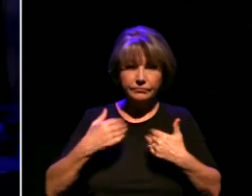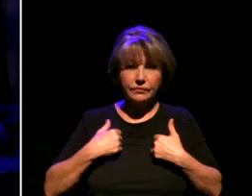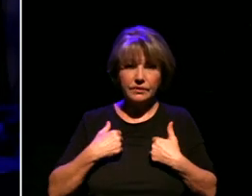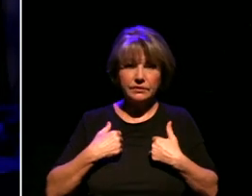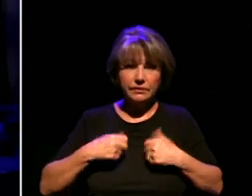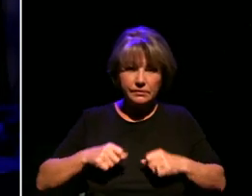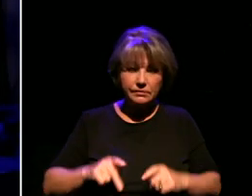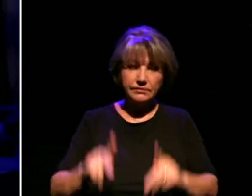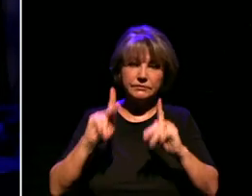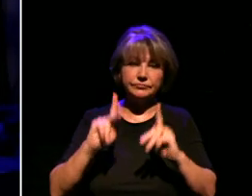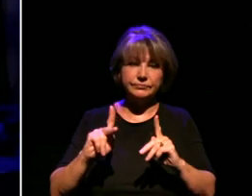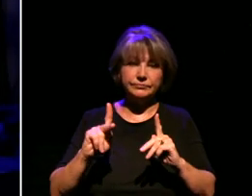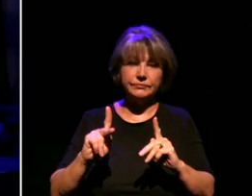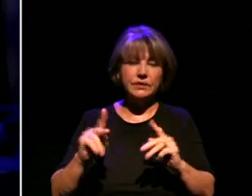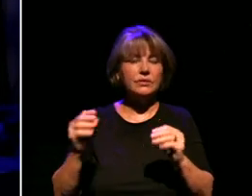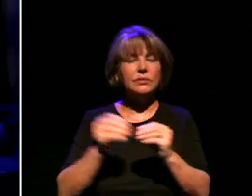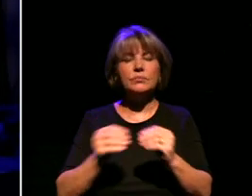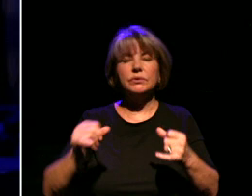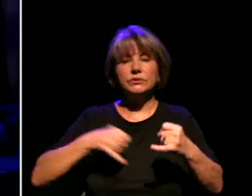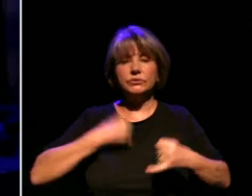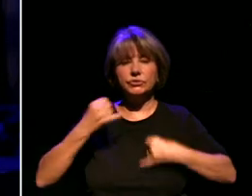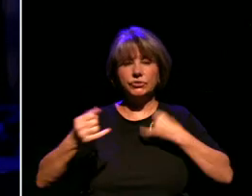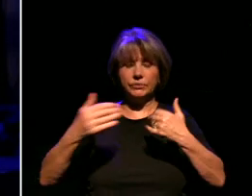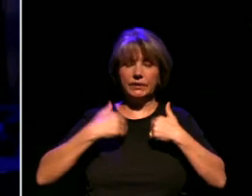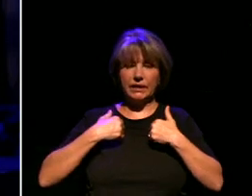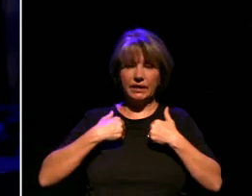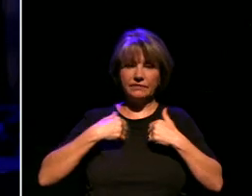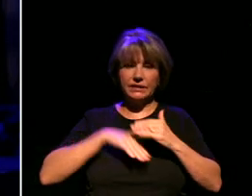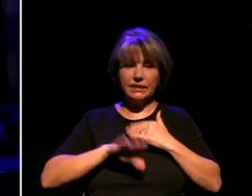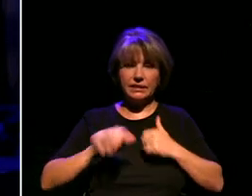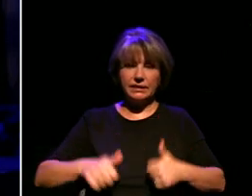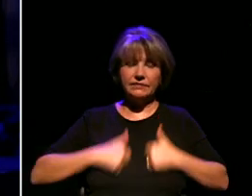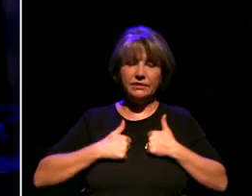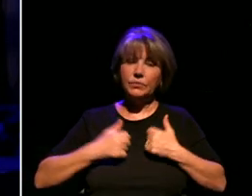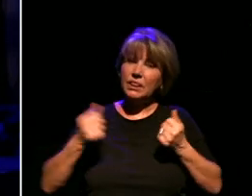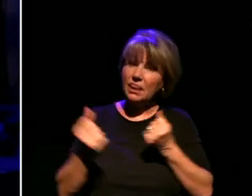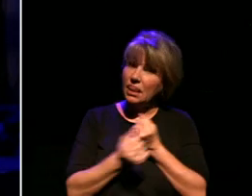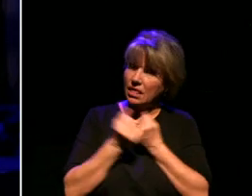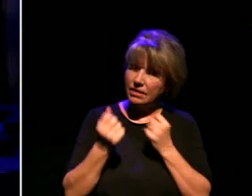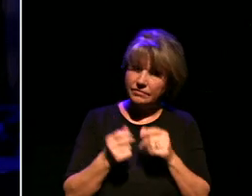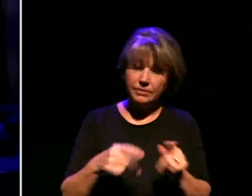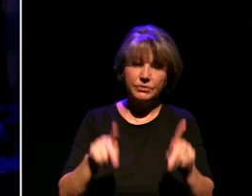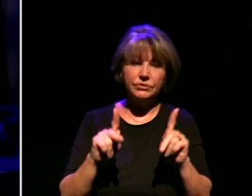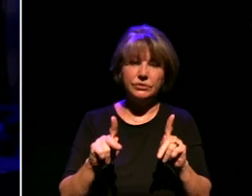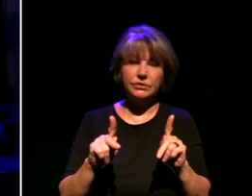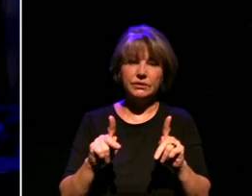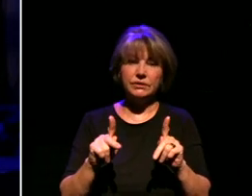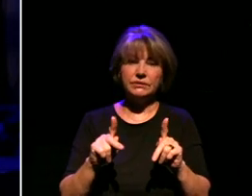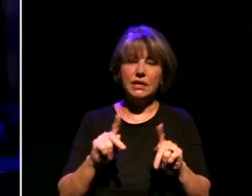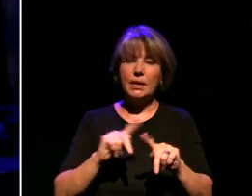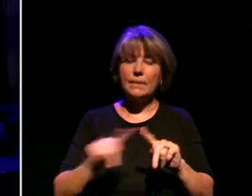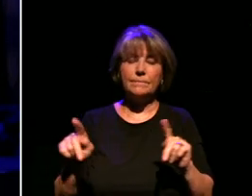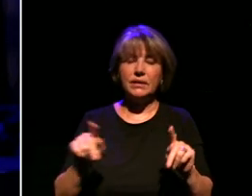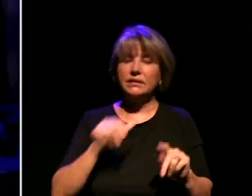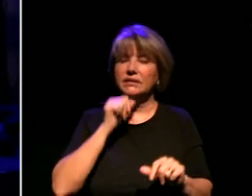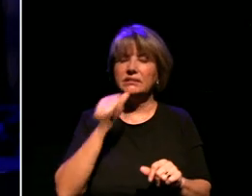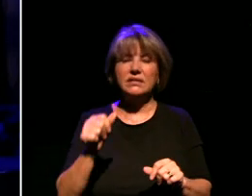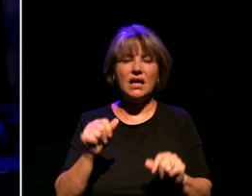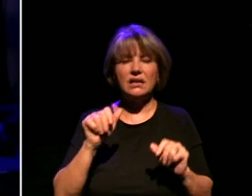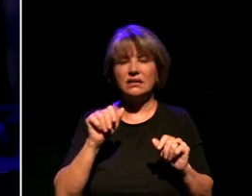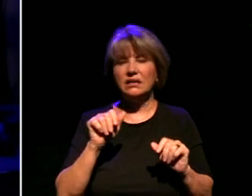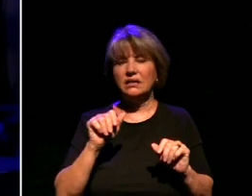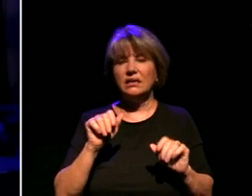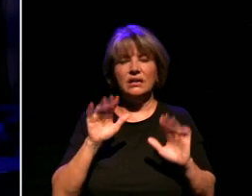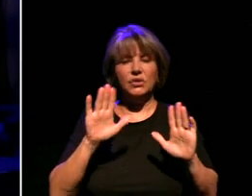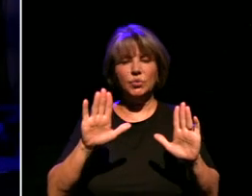more joy that tends to come into our lives. We love opportunities. But none of us gets great joy out of paying a utility